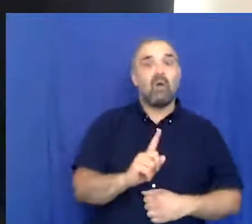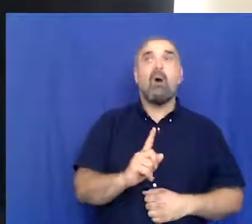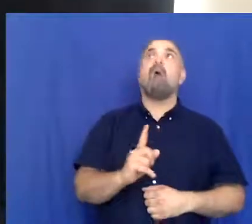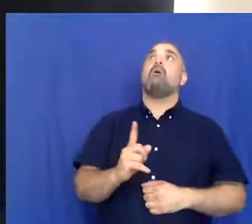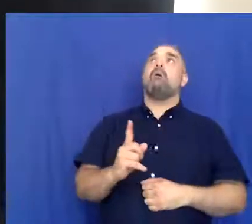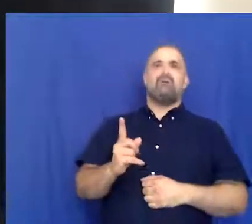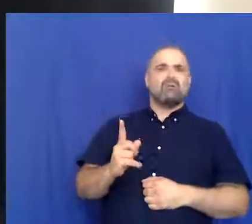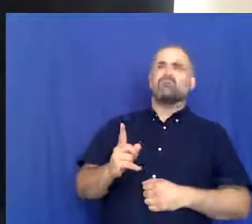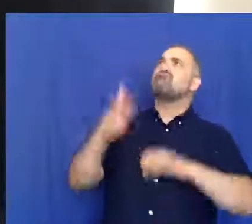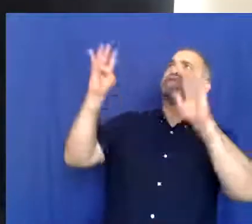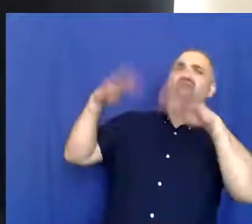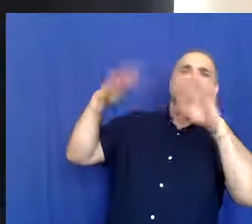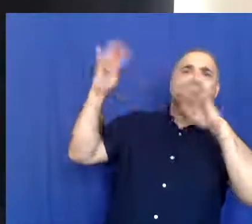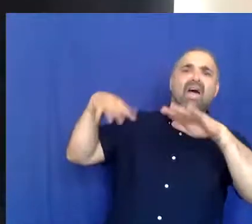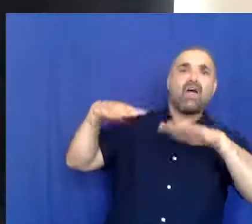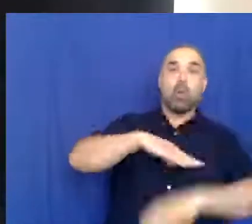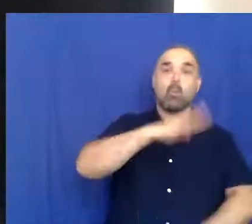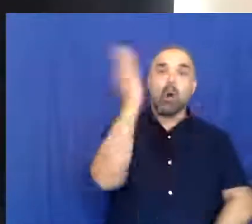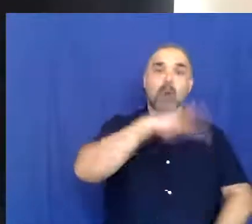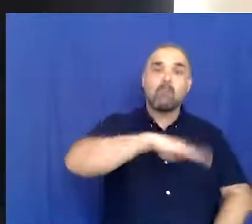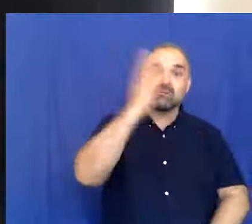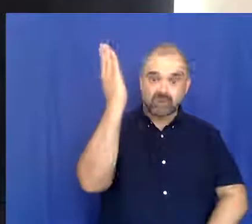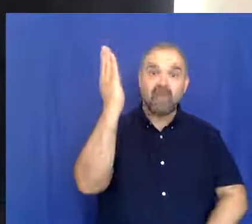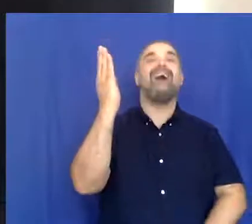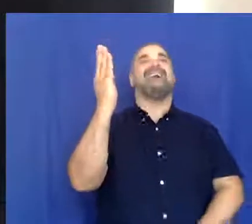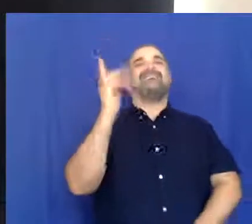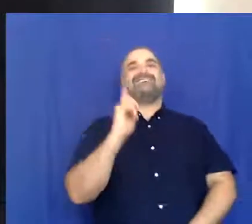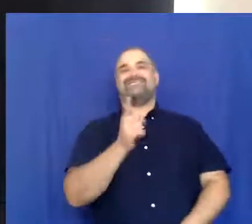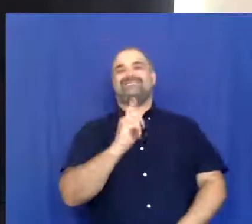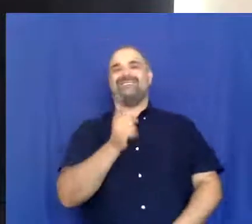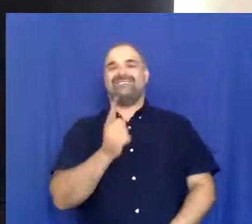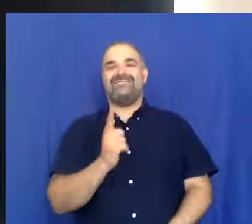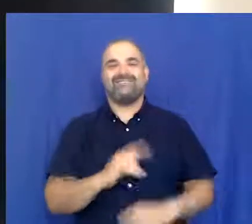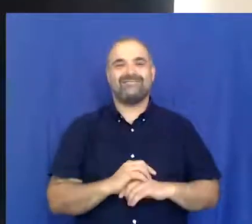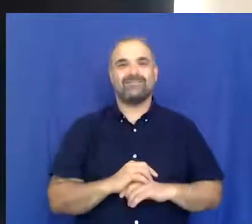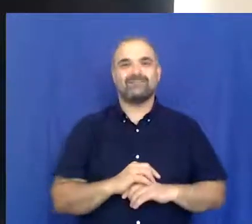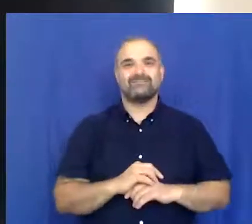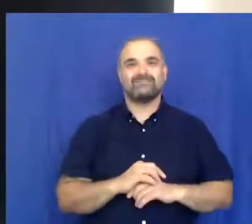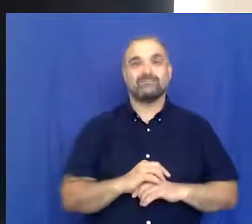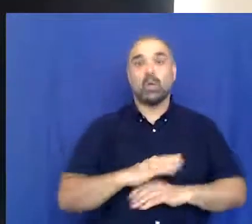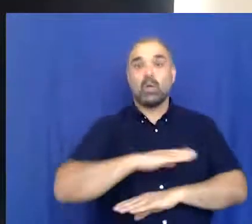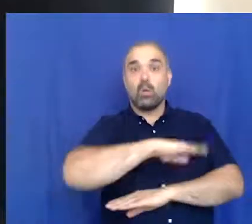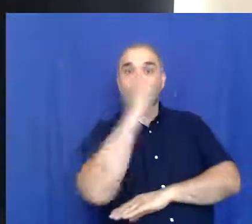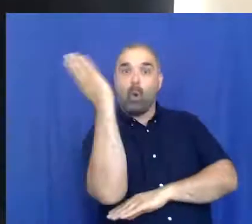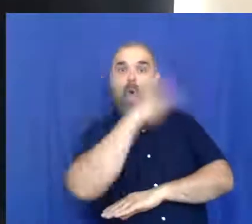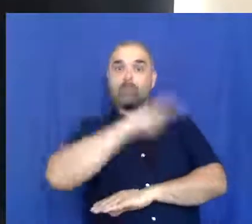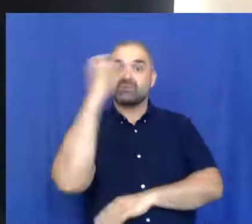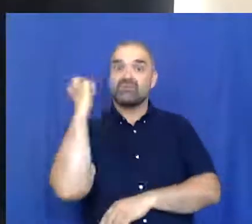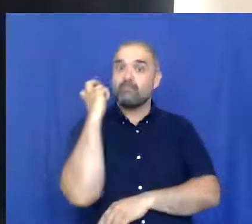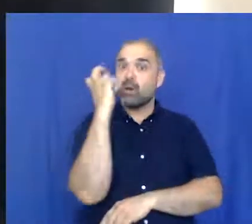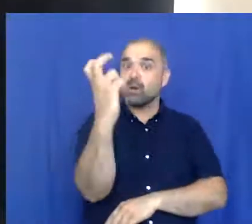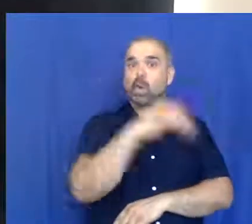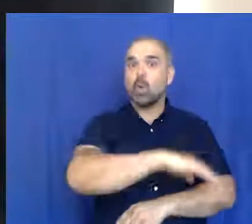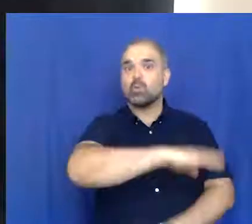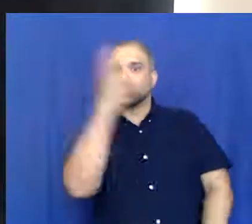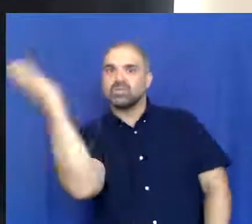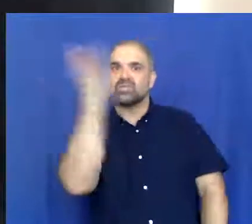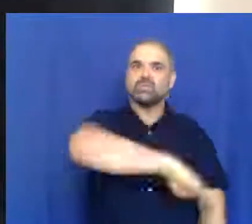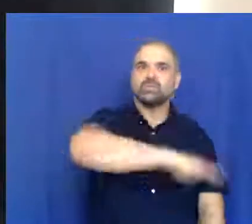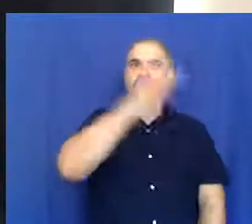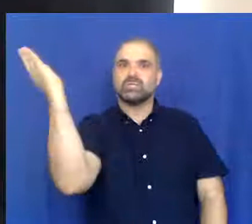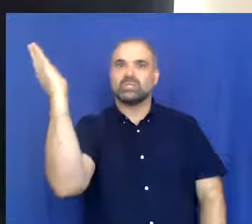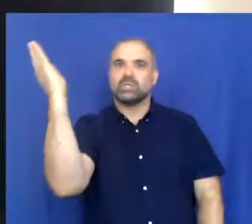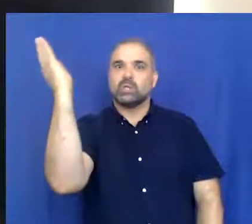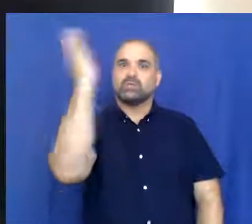Oh, it started to rain. The wipers on the bus are going. Are you ready? The wipers on the